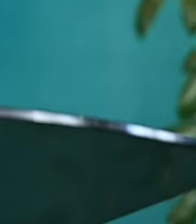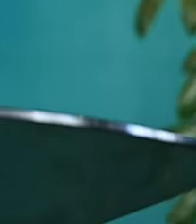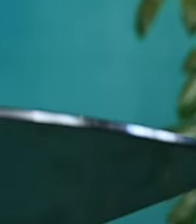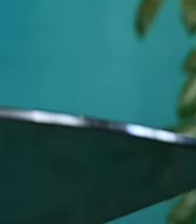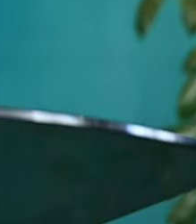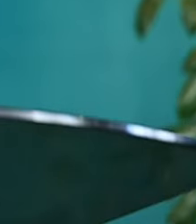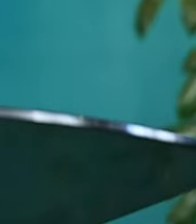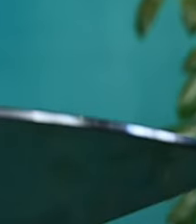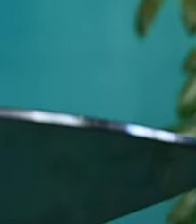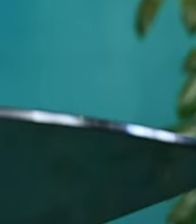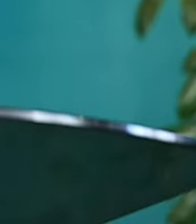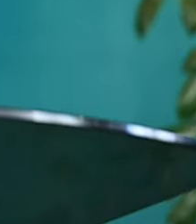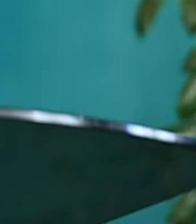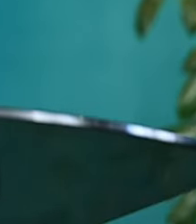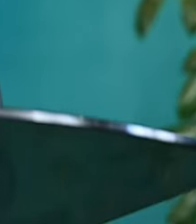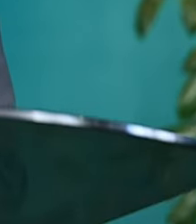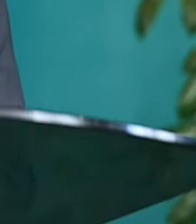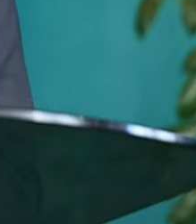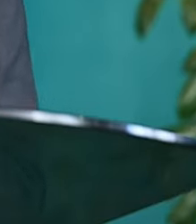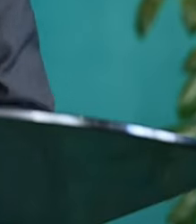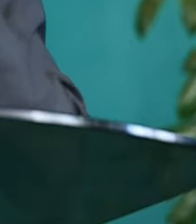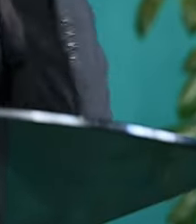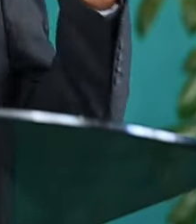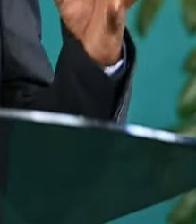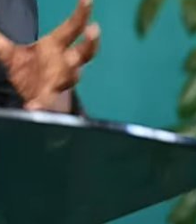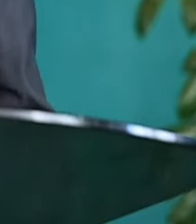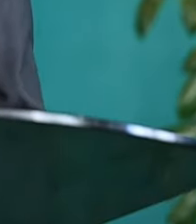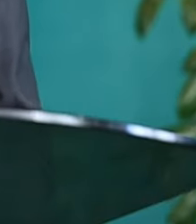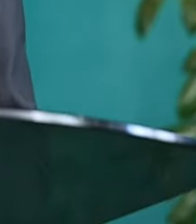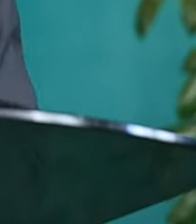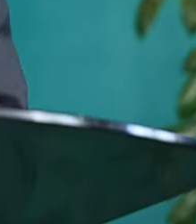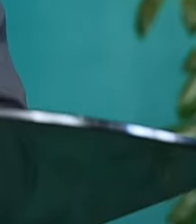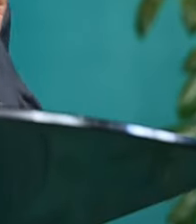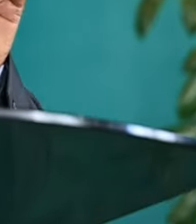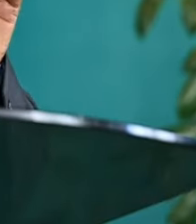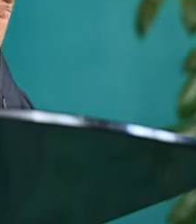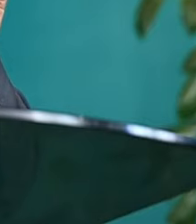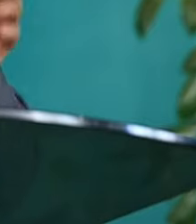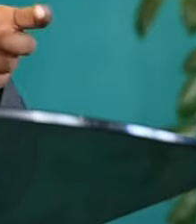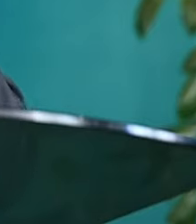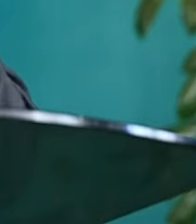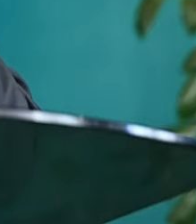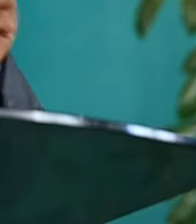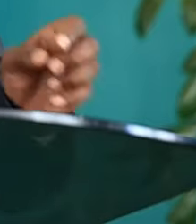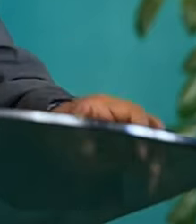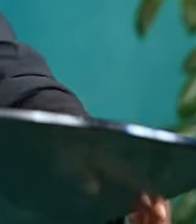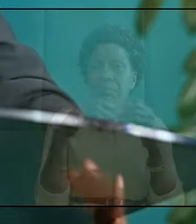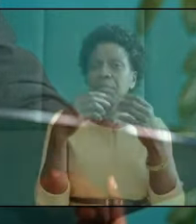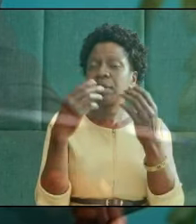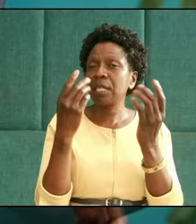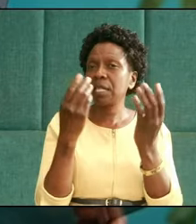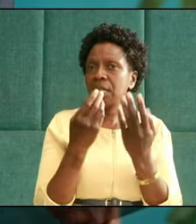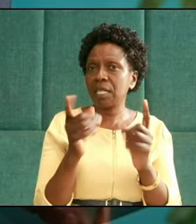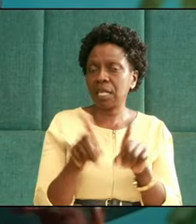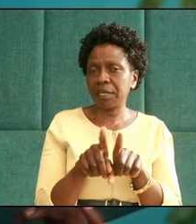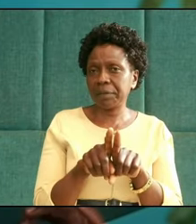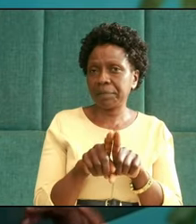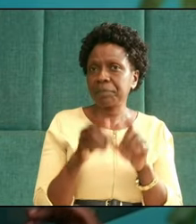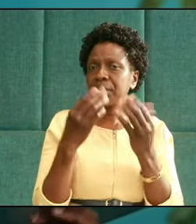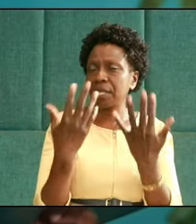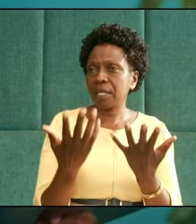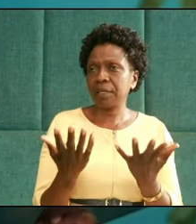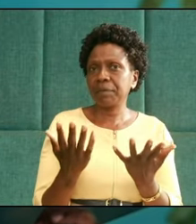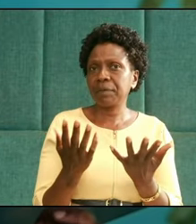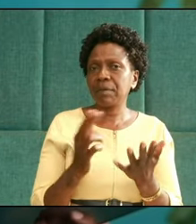about 7 of them. Look at what he says. They all ask the same thing. It's one question, but given different ways. Please look at